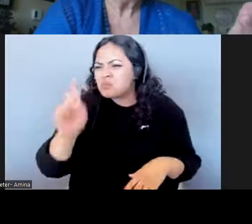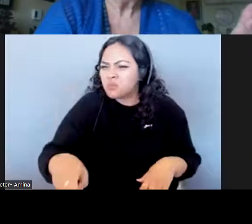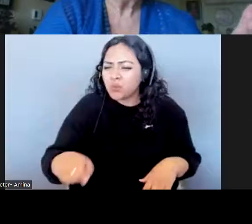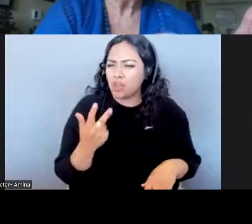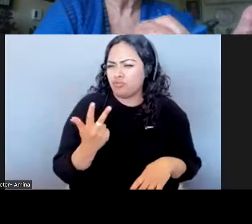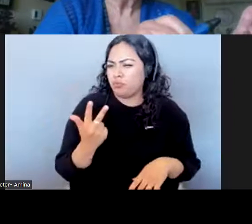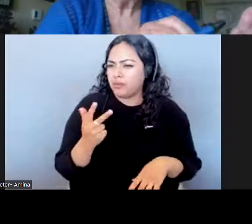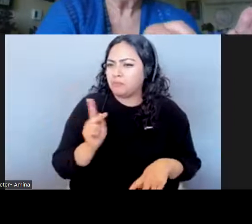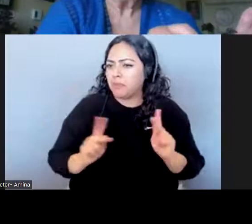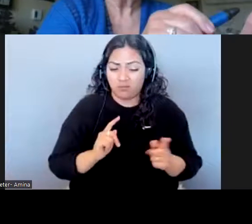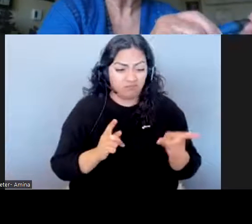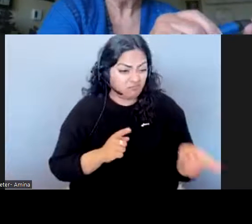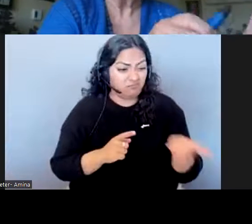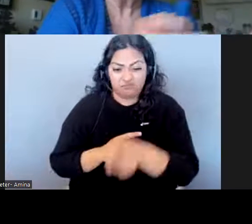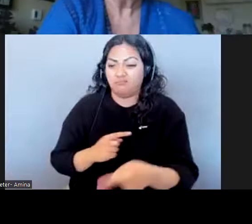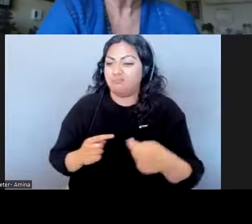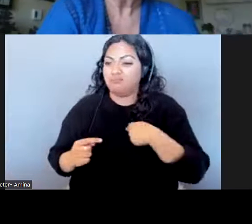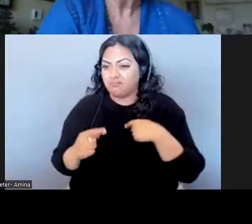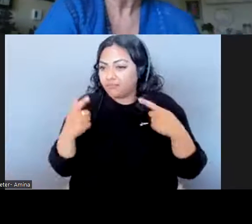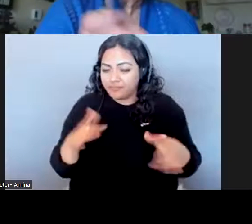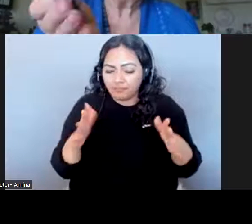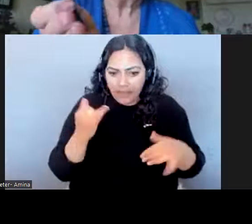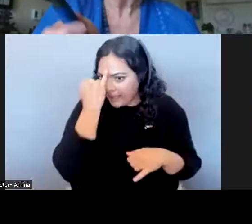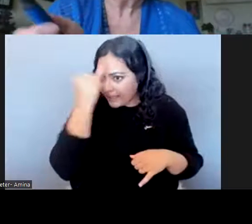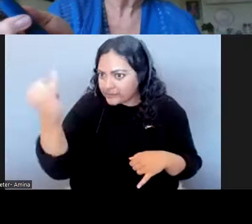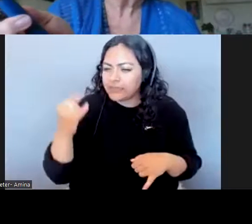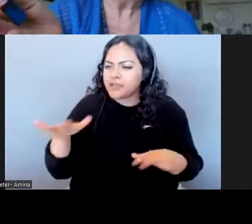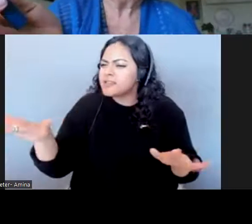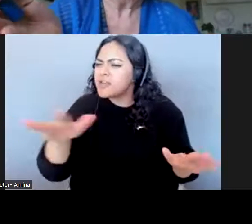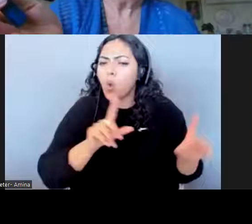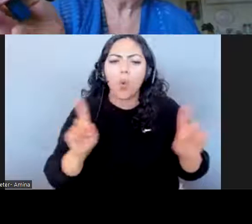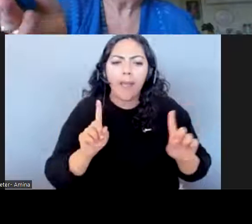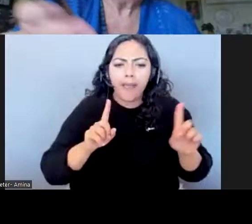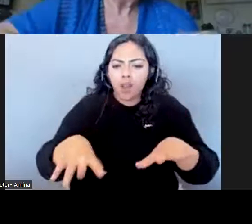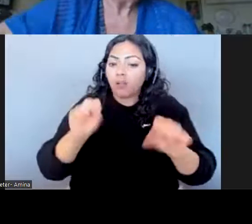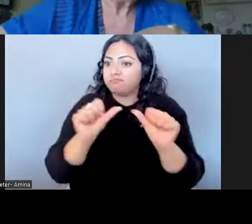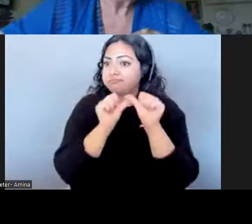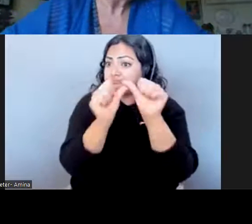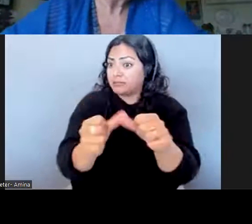the idea and the people and the space together, and it happens, and it's still happening there.